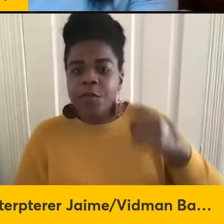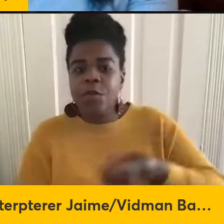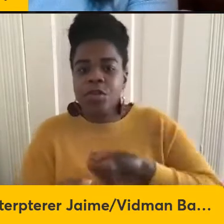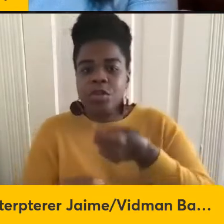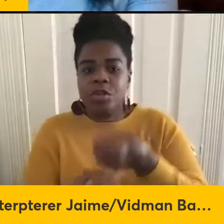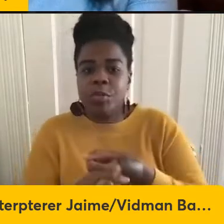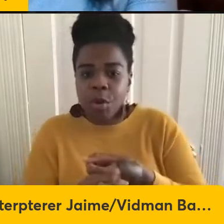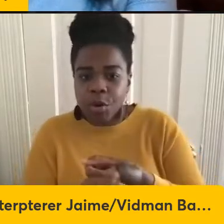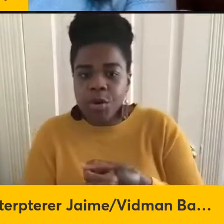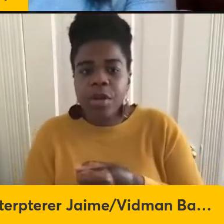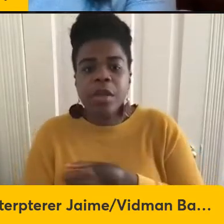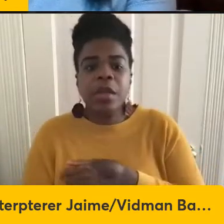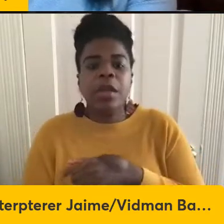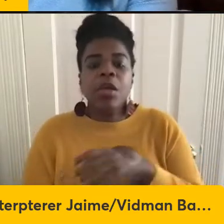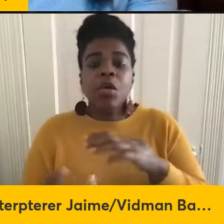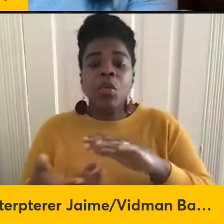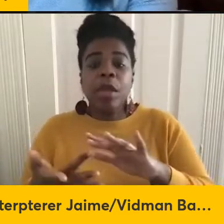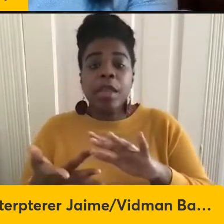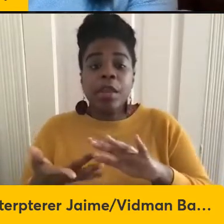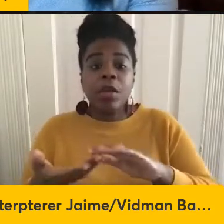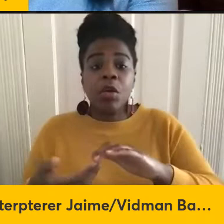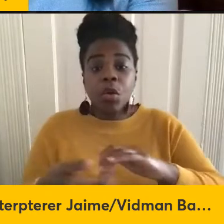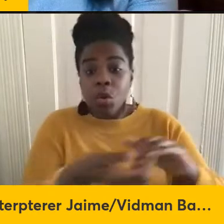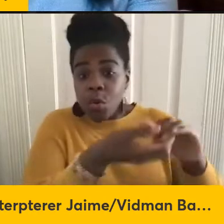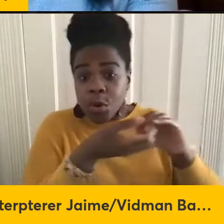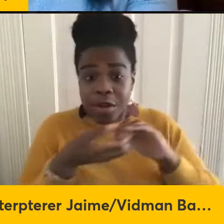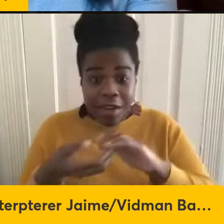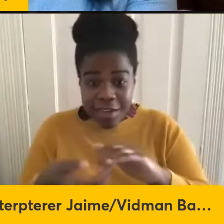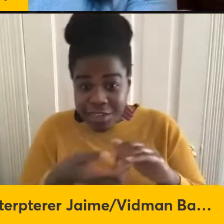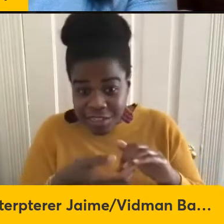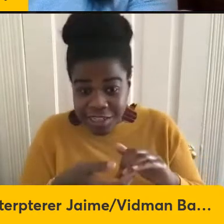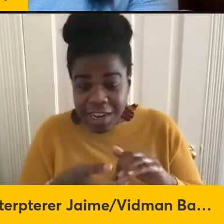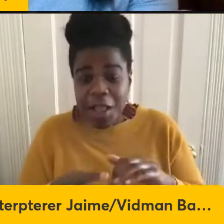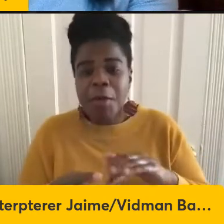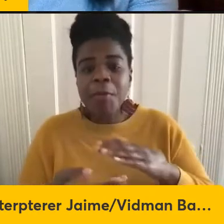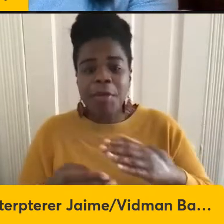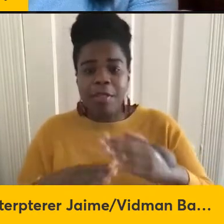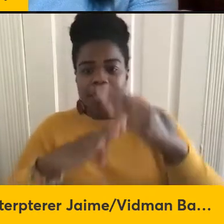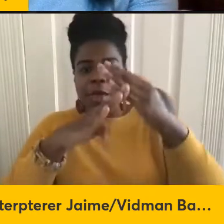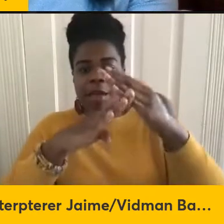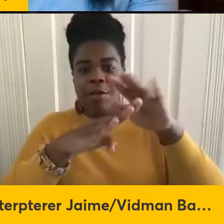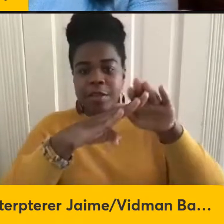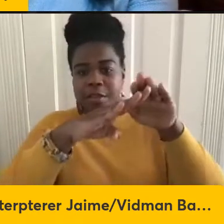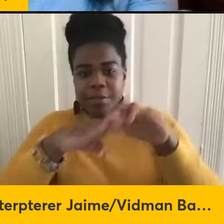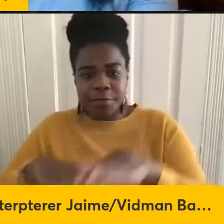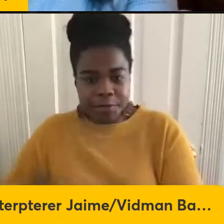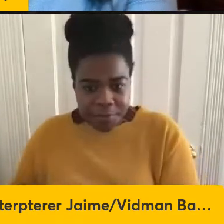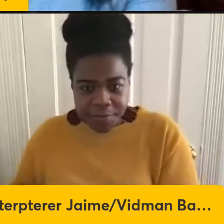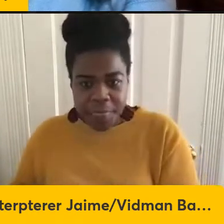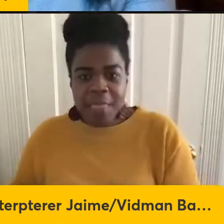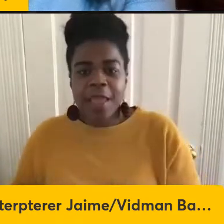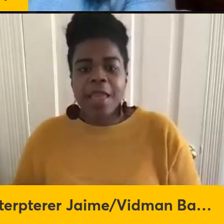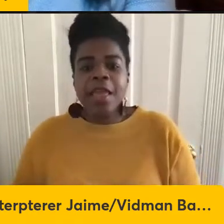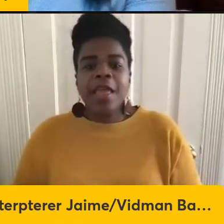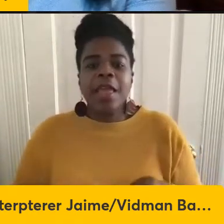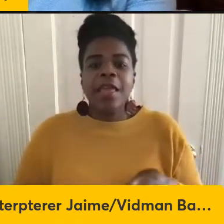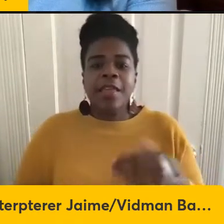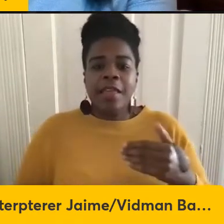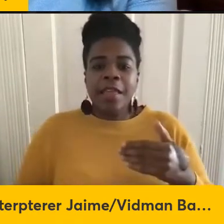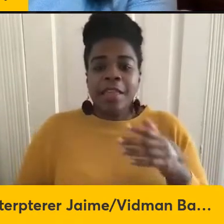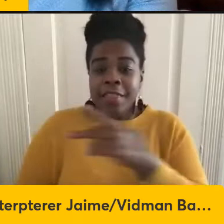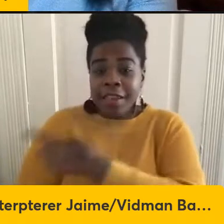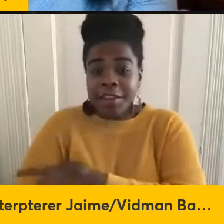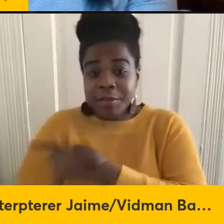with health coordination issues. But then there's the barriers within that as well, as it's usually private pay. There's